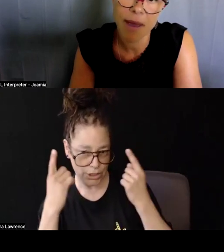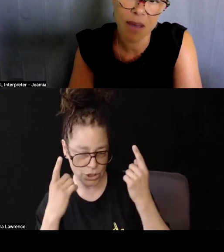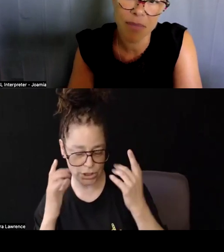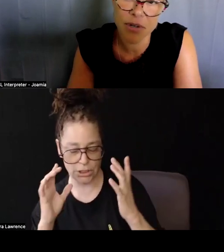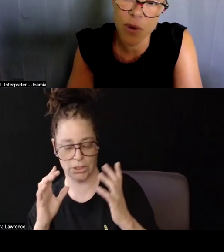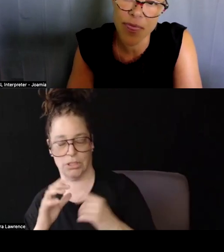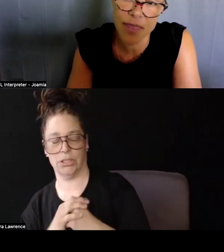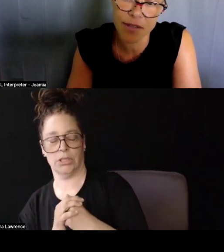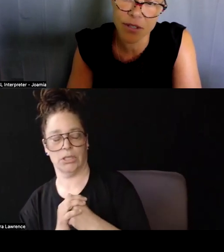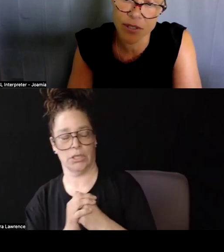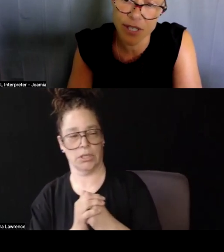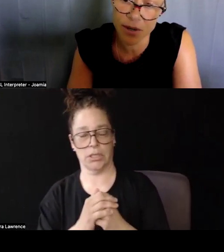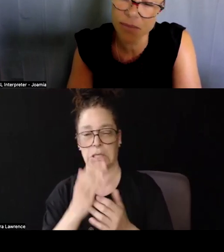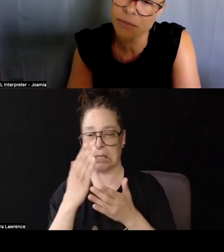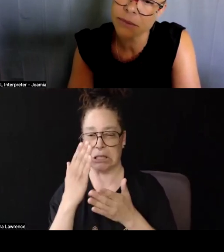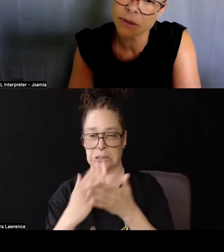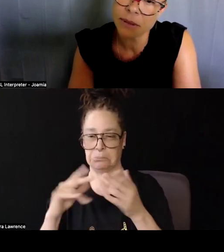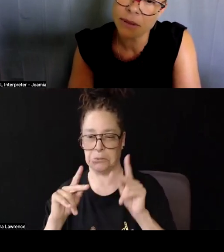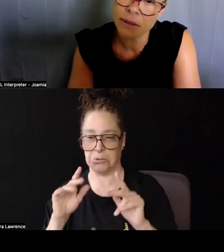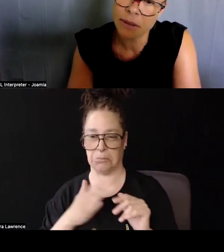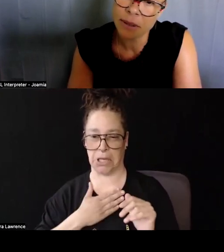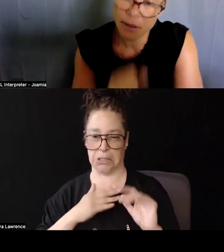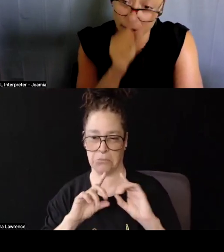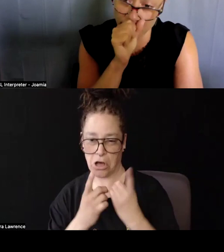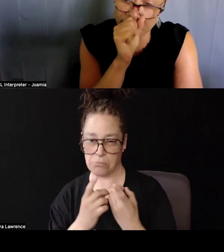Let me back up. There's one thing to consider.